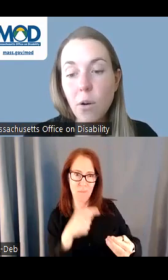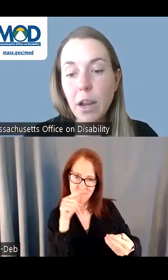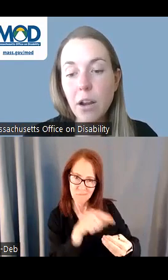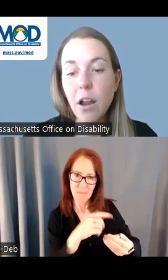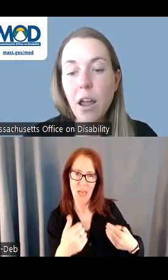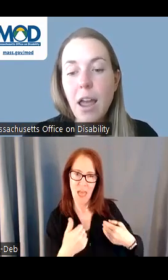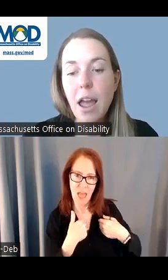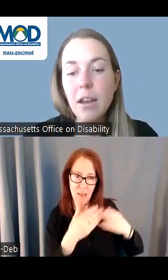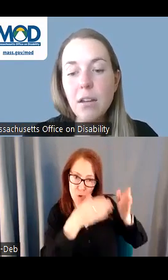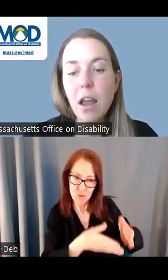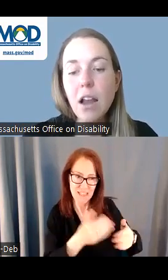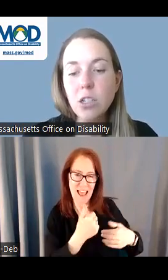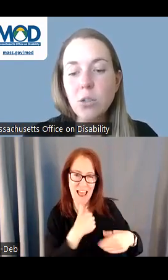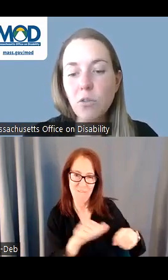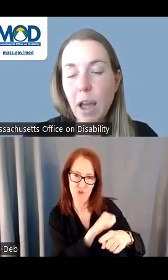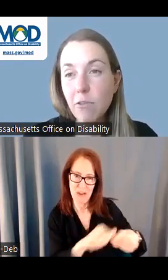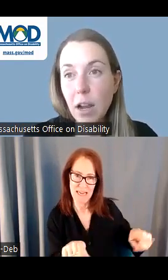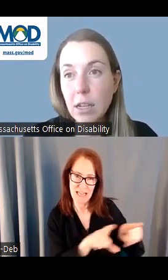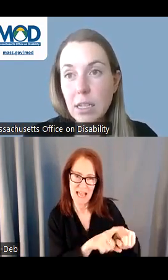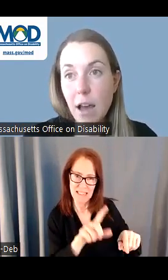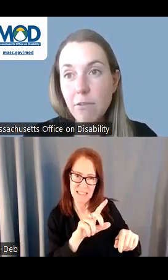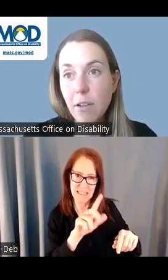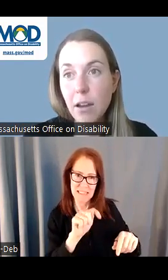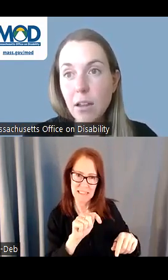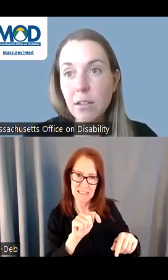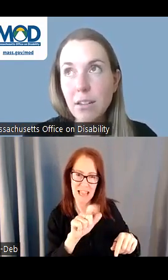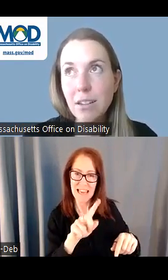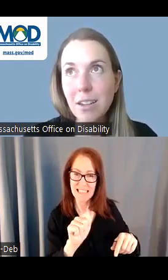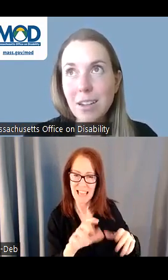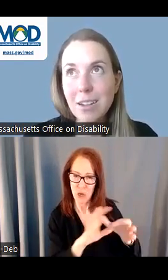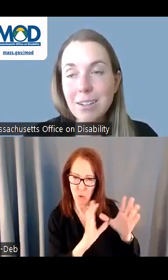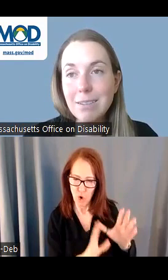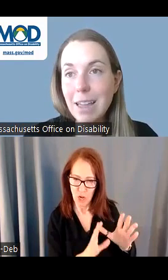ADA coordinator and not just sort of by front-end staff on